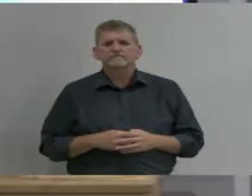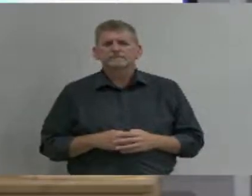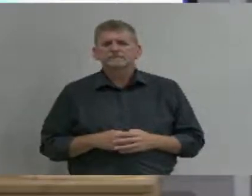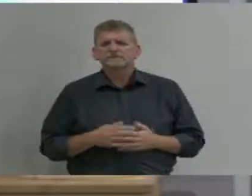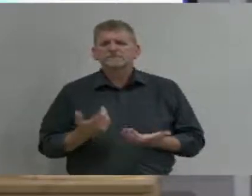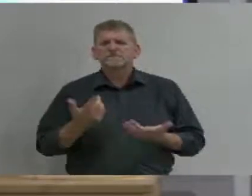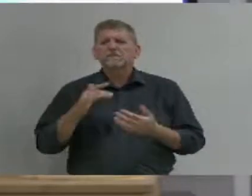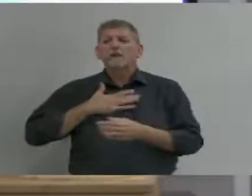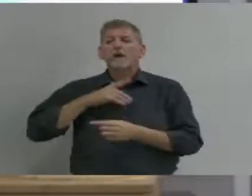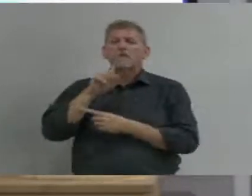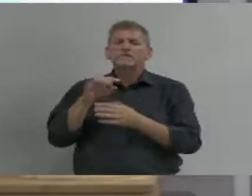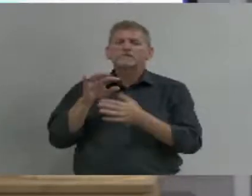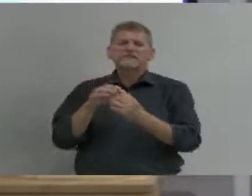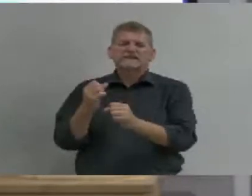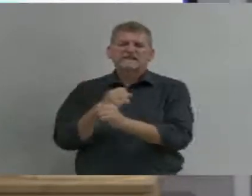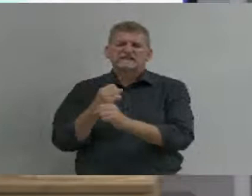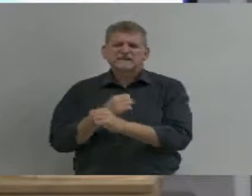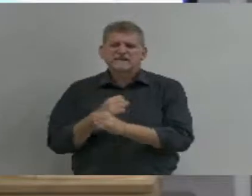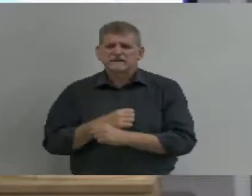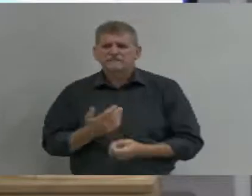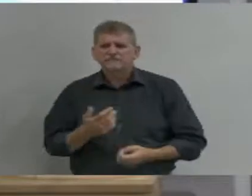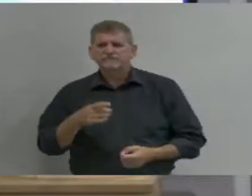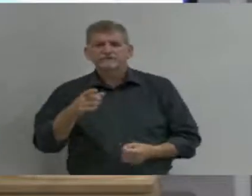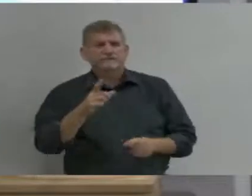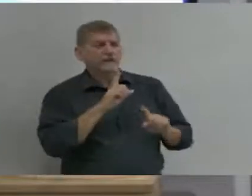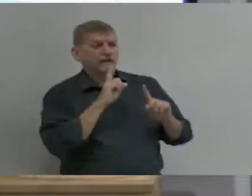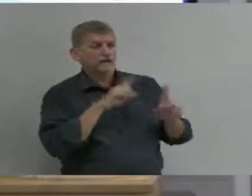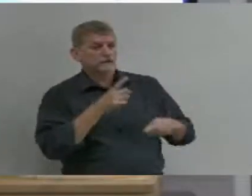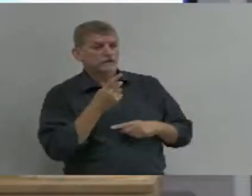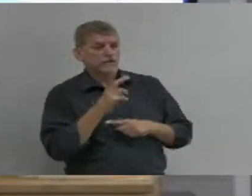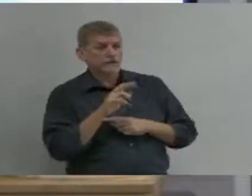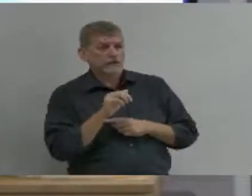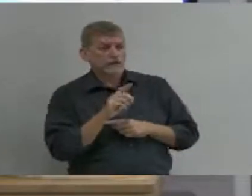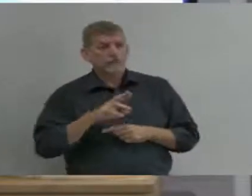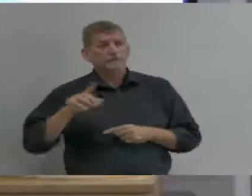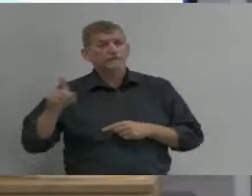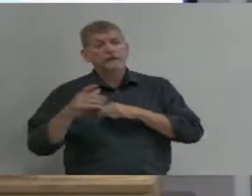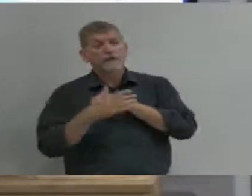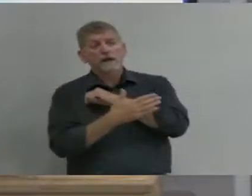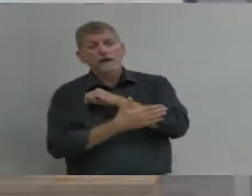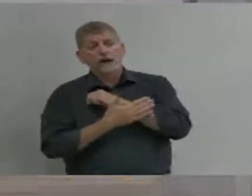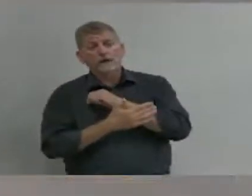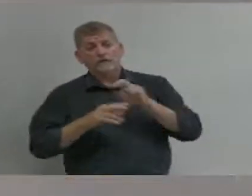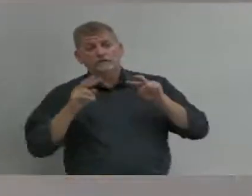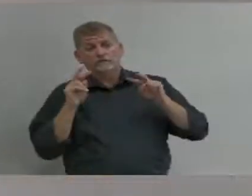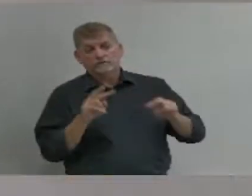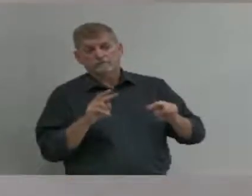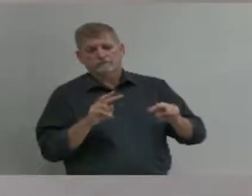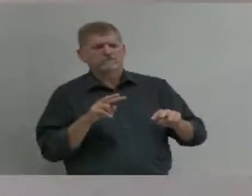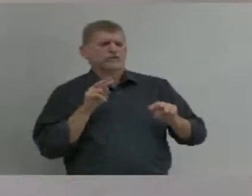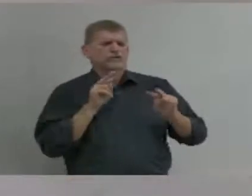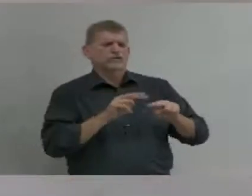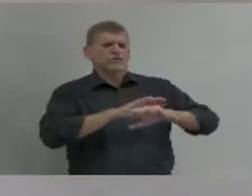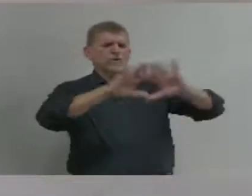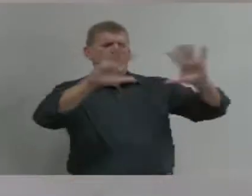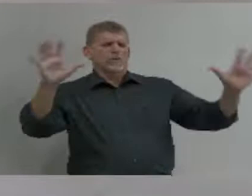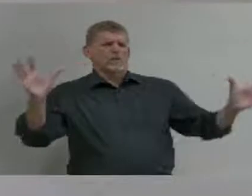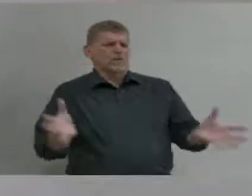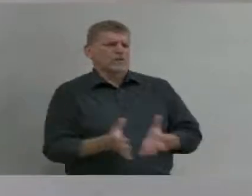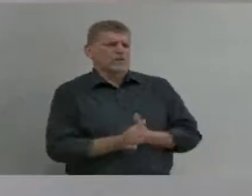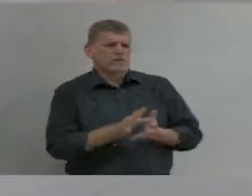county standpoint, we look at the total number of cases, so those involving Purdue